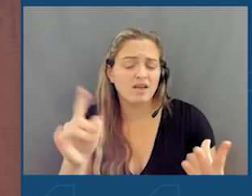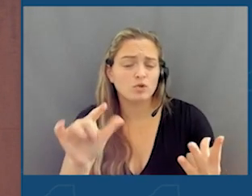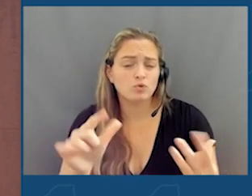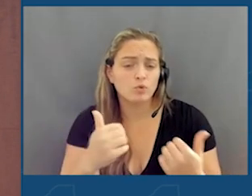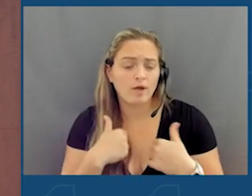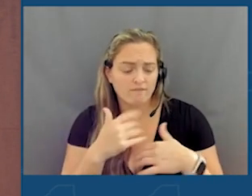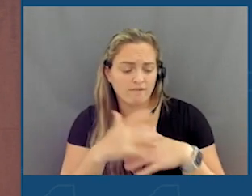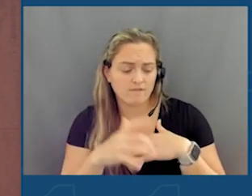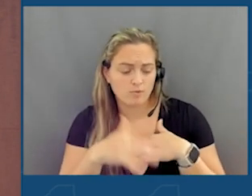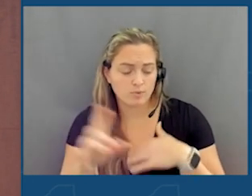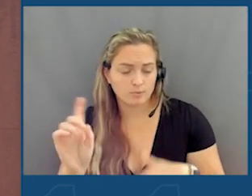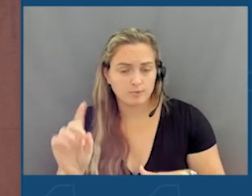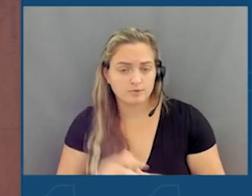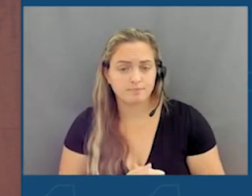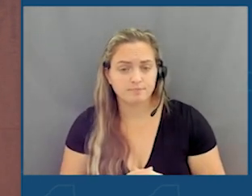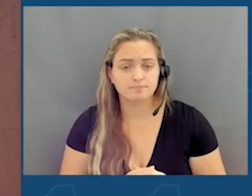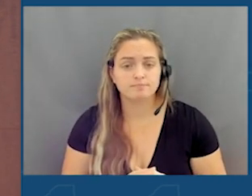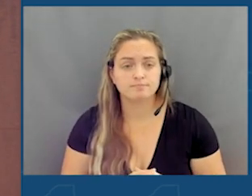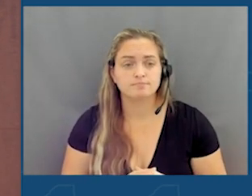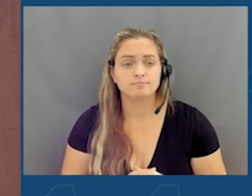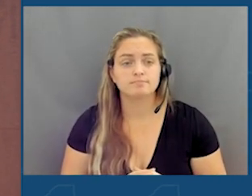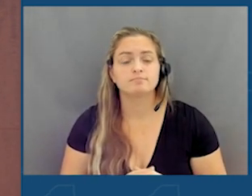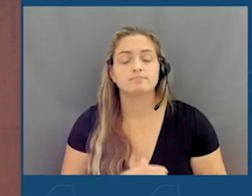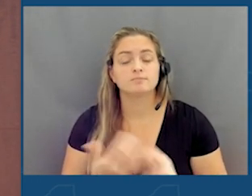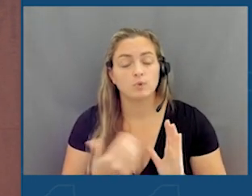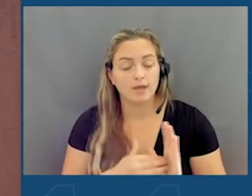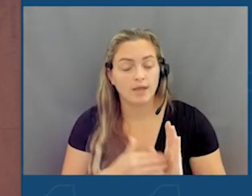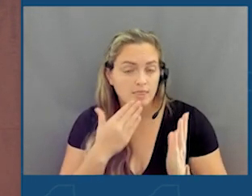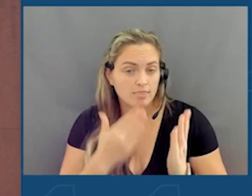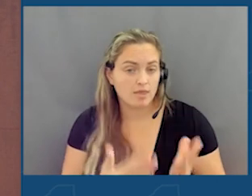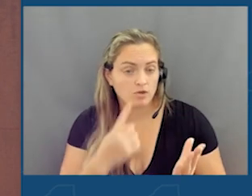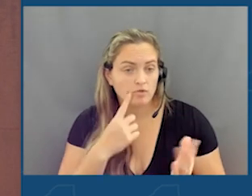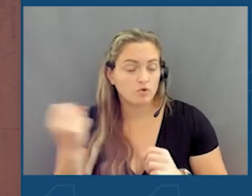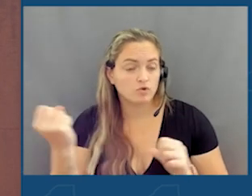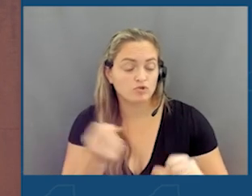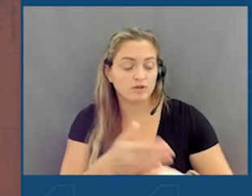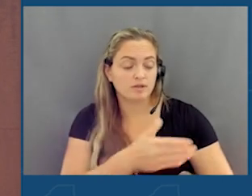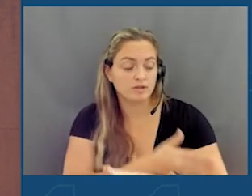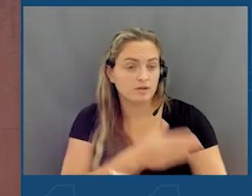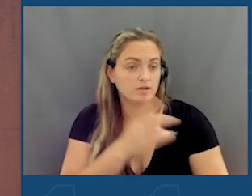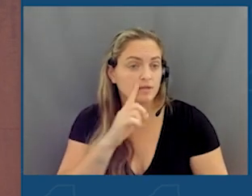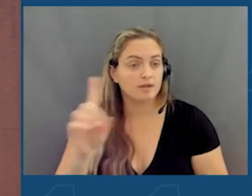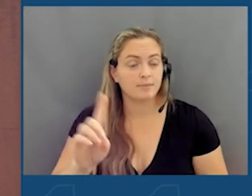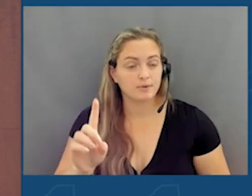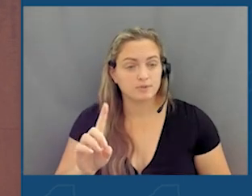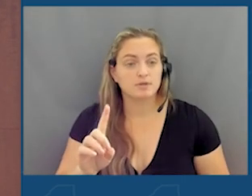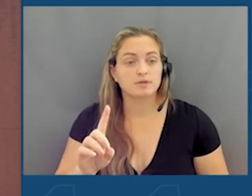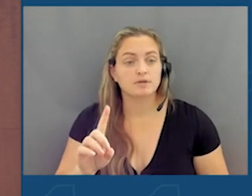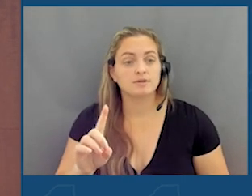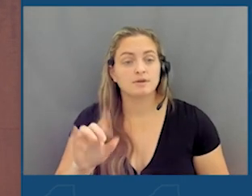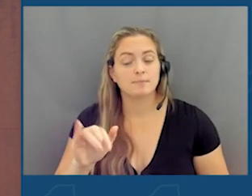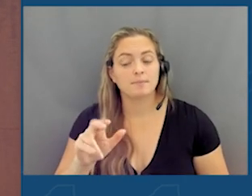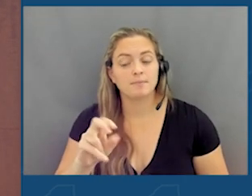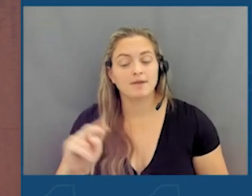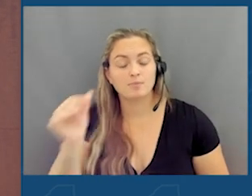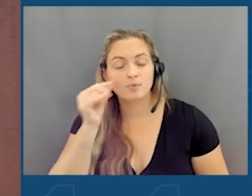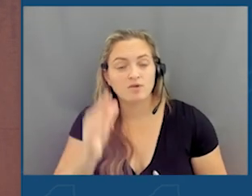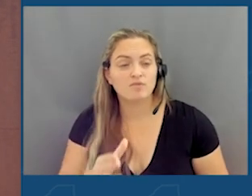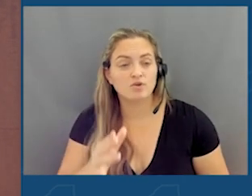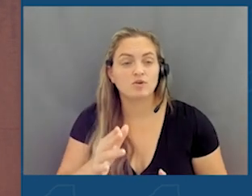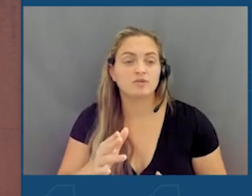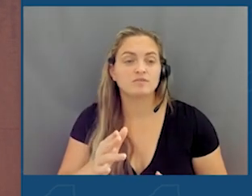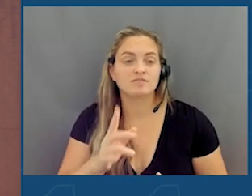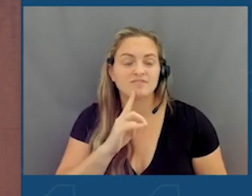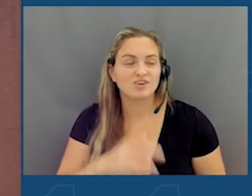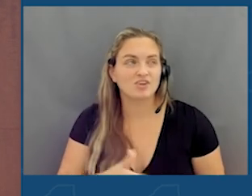a democracy. So again, thank you for strengthening that democracy, Madam Governor. It always feel very good